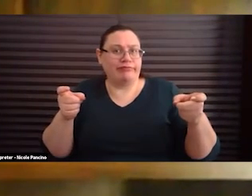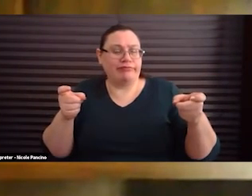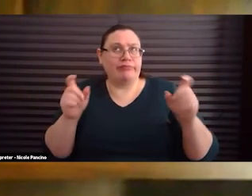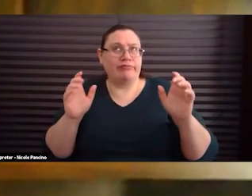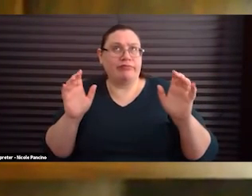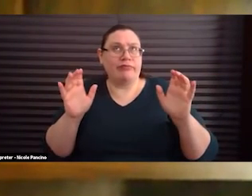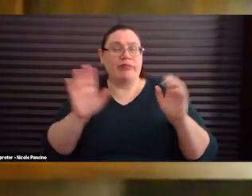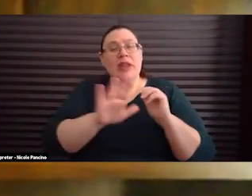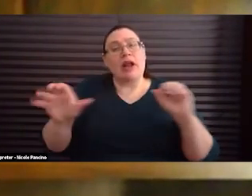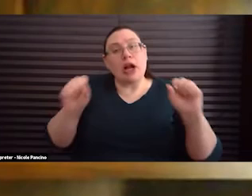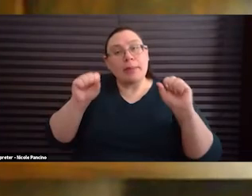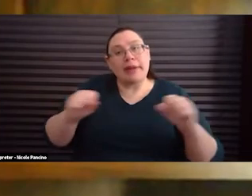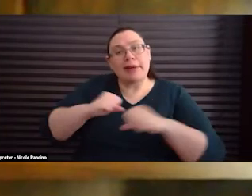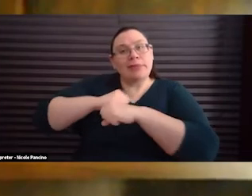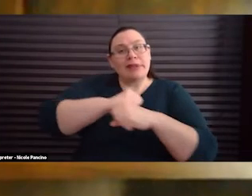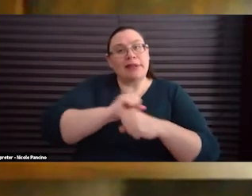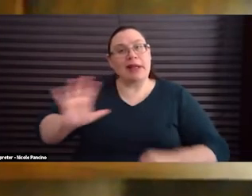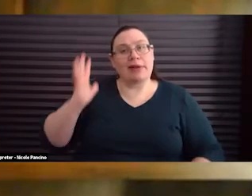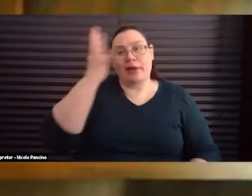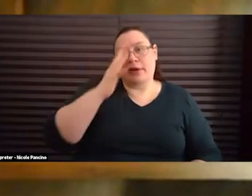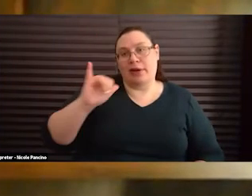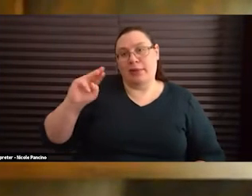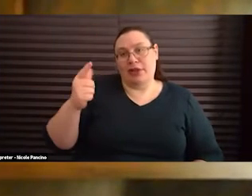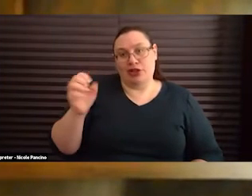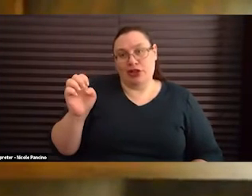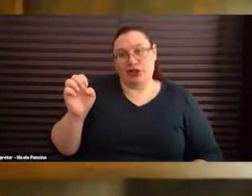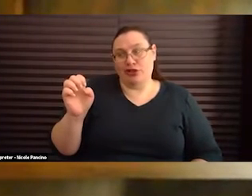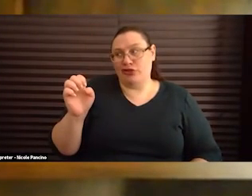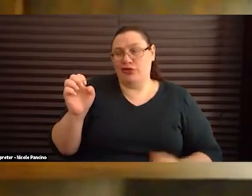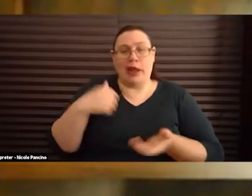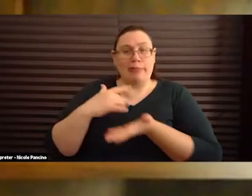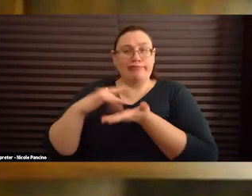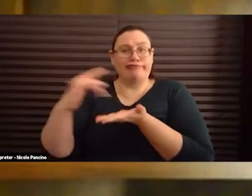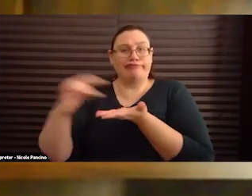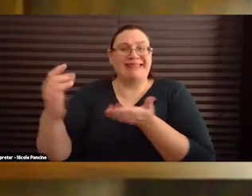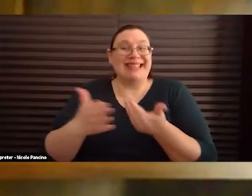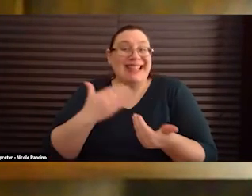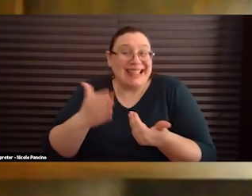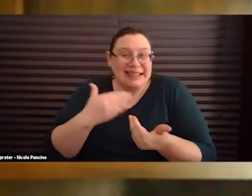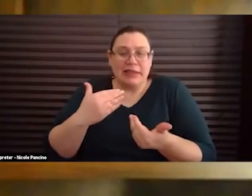their ability to protect their image can be frittered away if we are not careful.